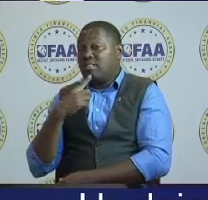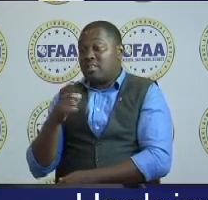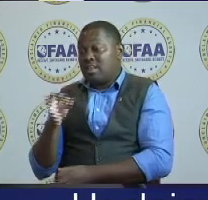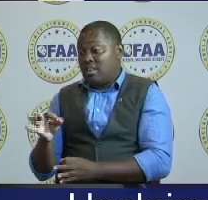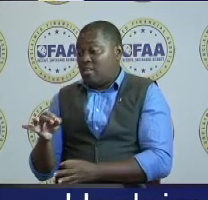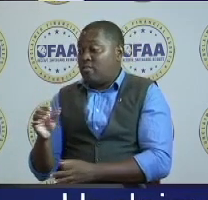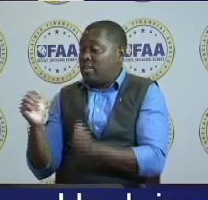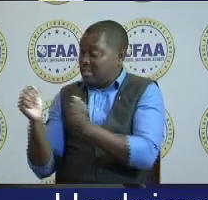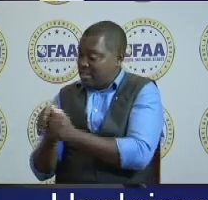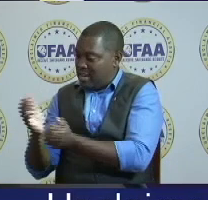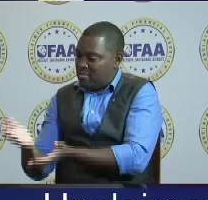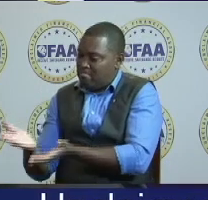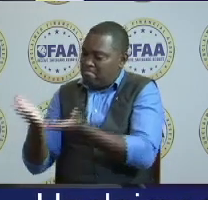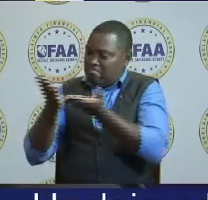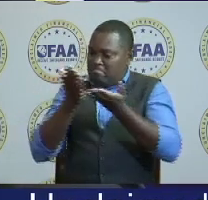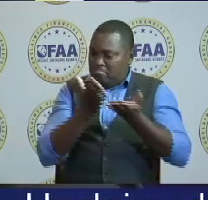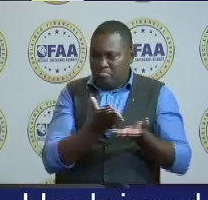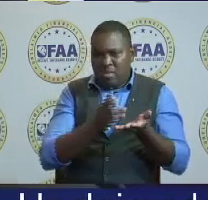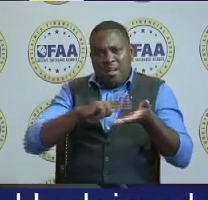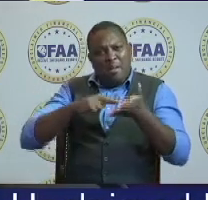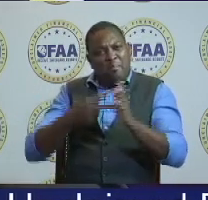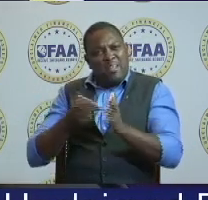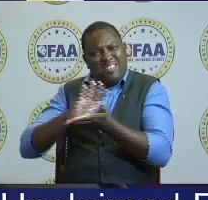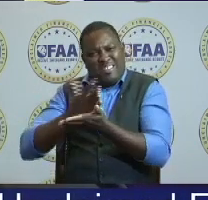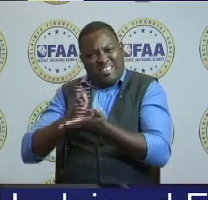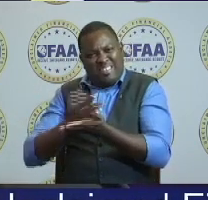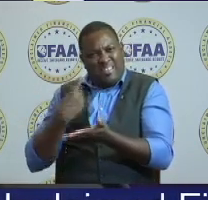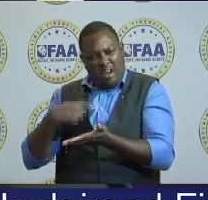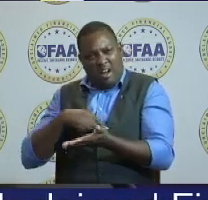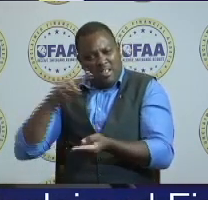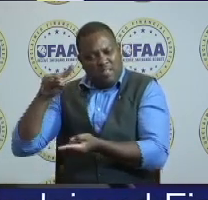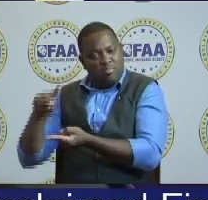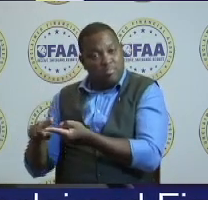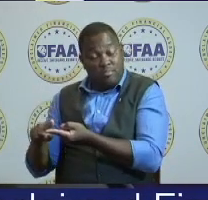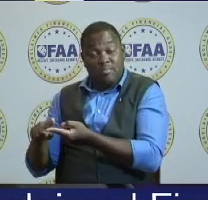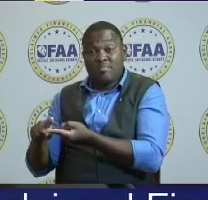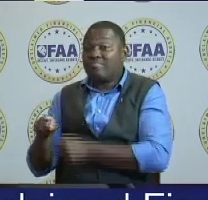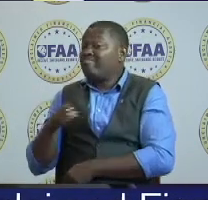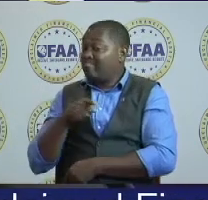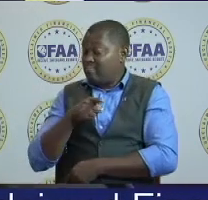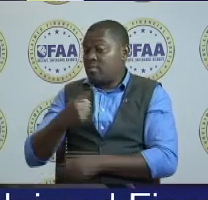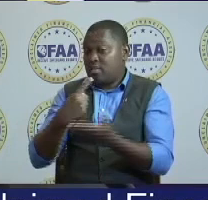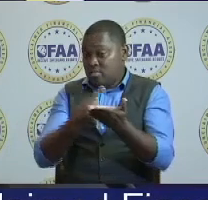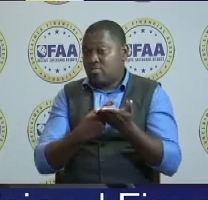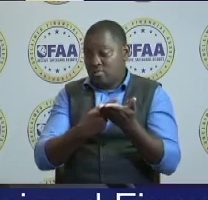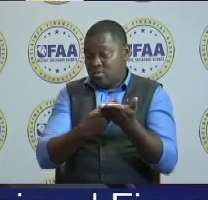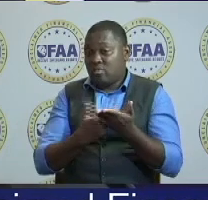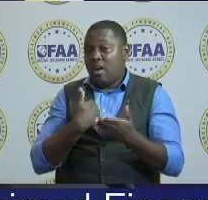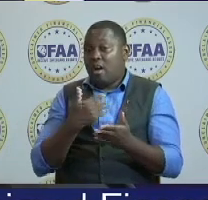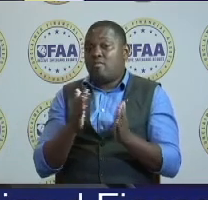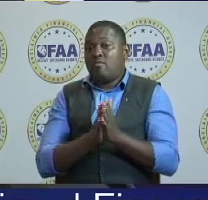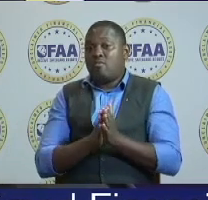John, does it mean we dilute our shareholding? So I guess that's a conversation we are having with SASRA,